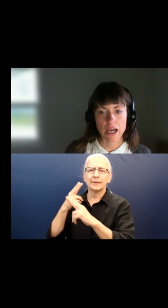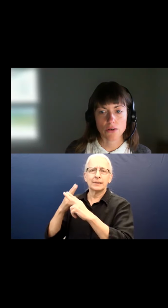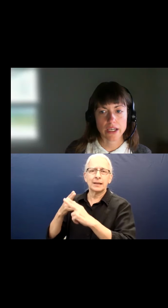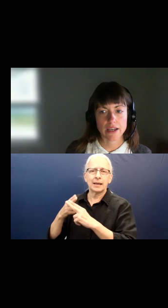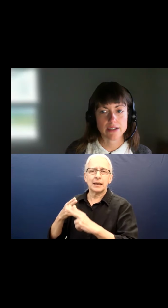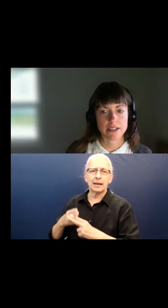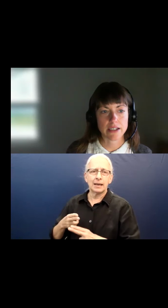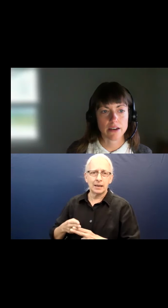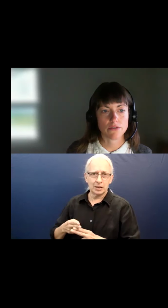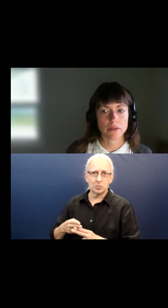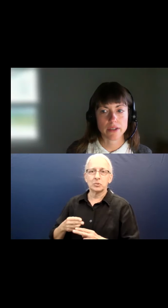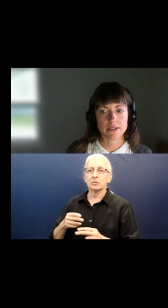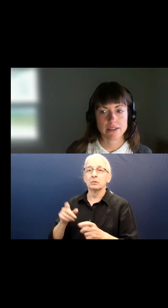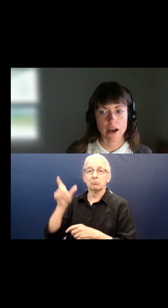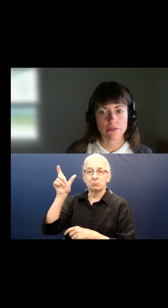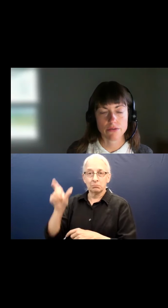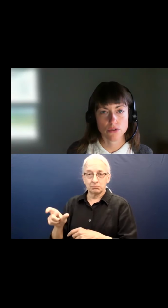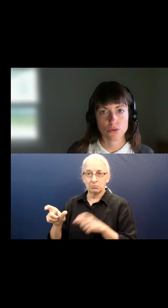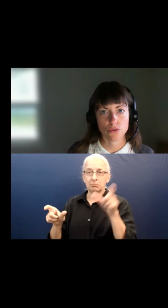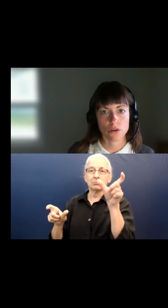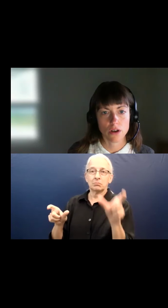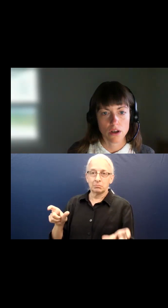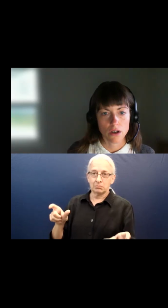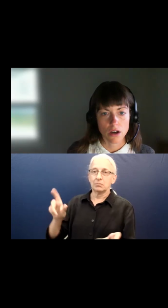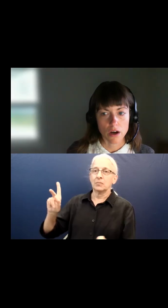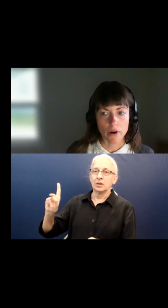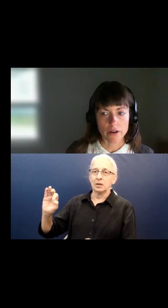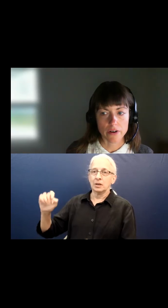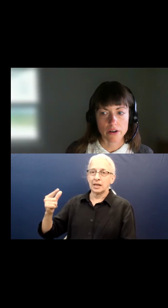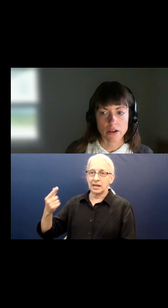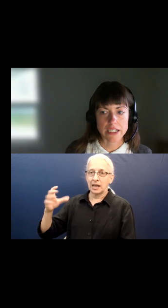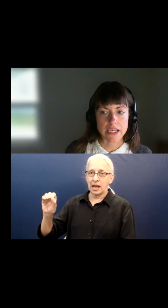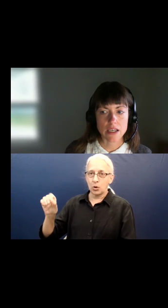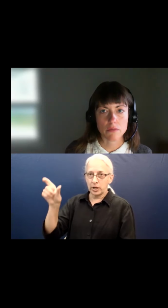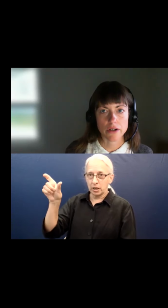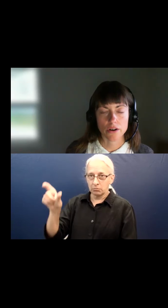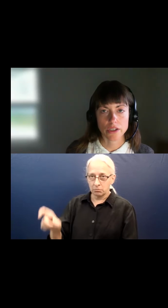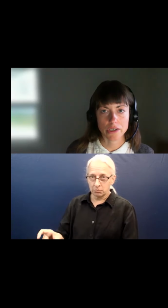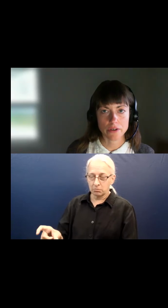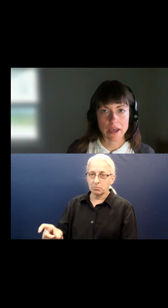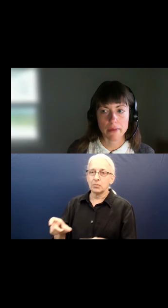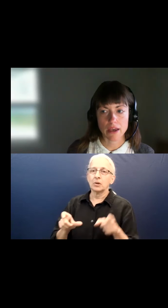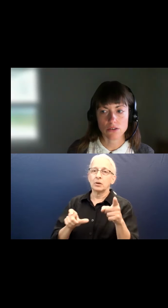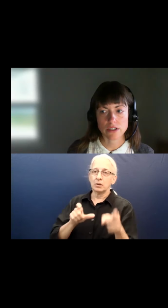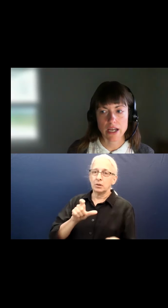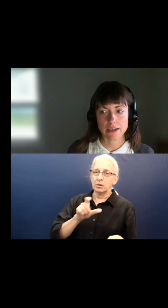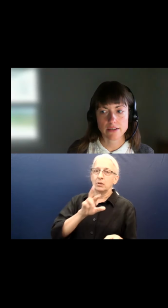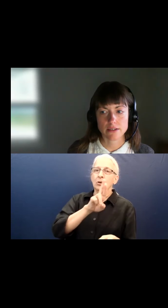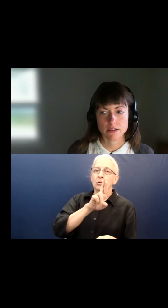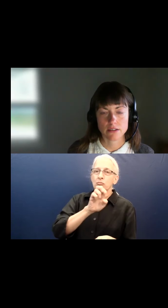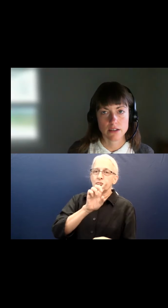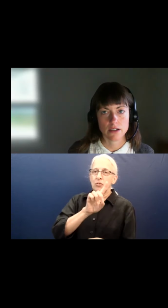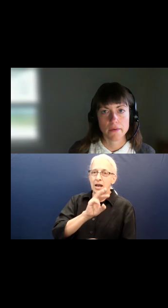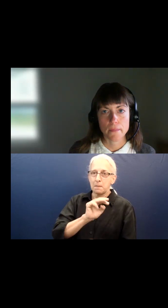King County and City of Redmond staff who are part of our team and our Q&A panel